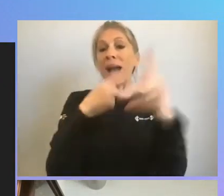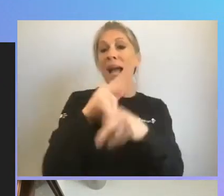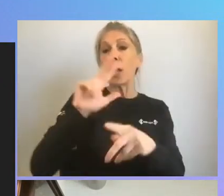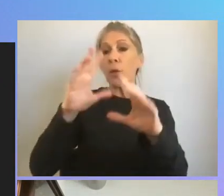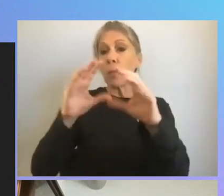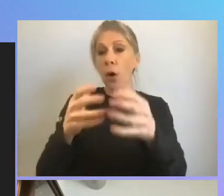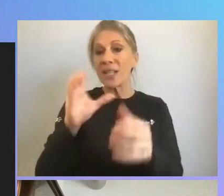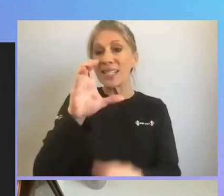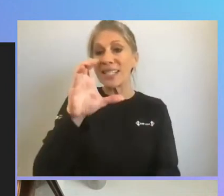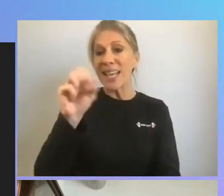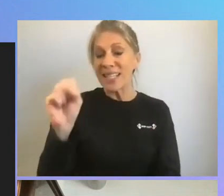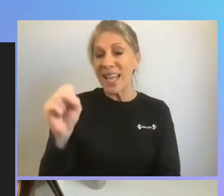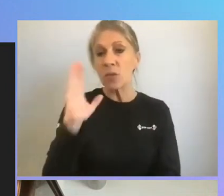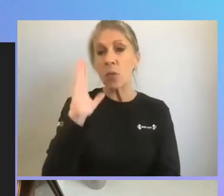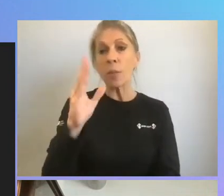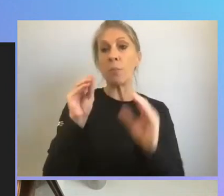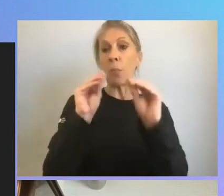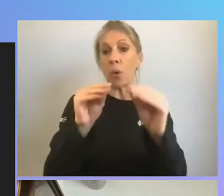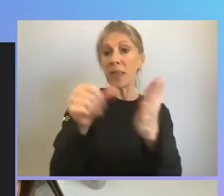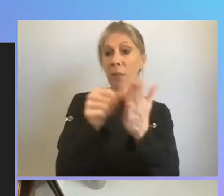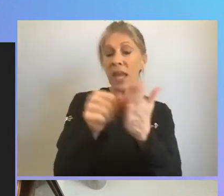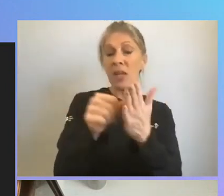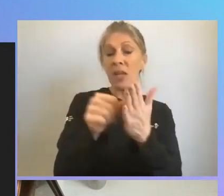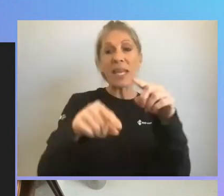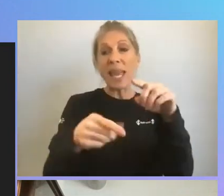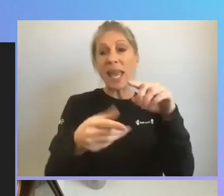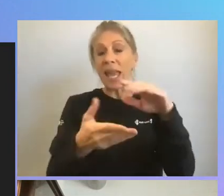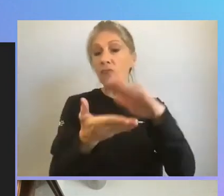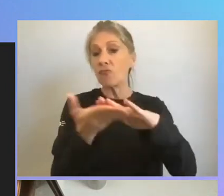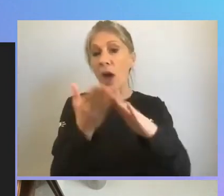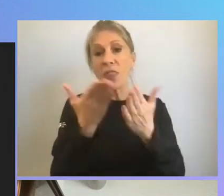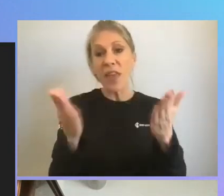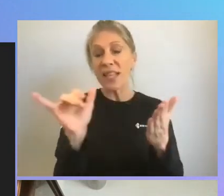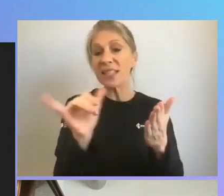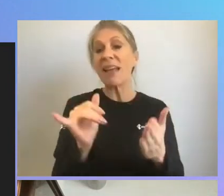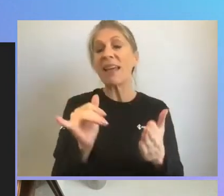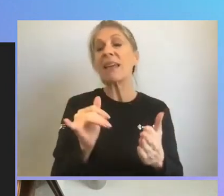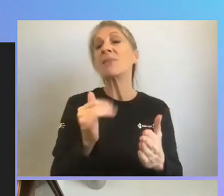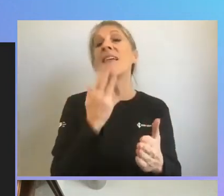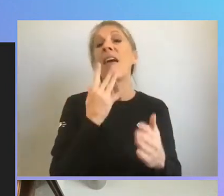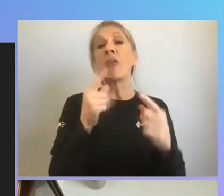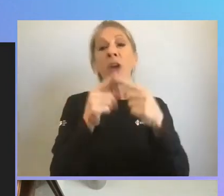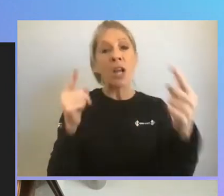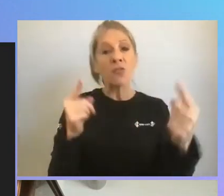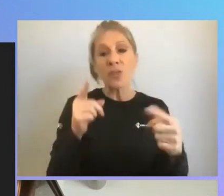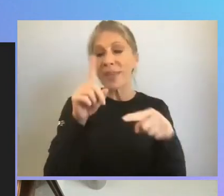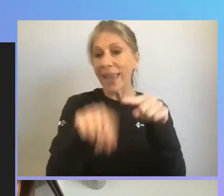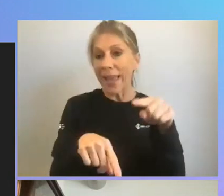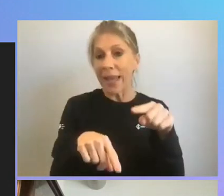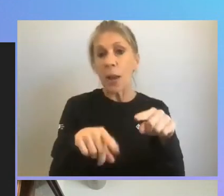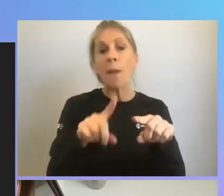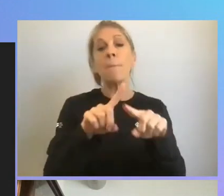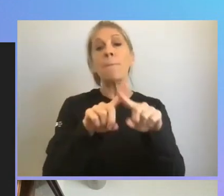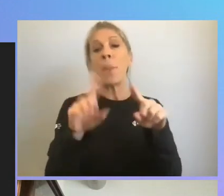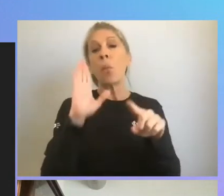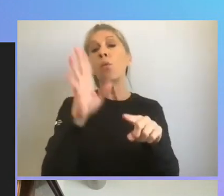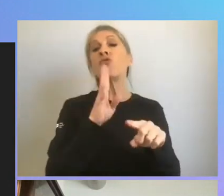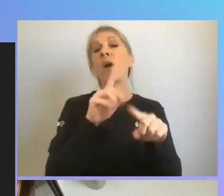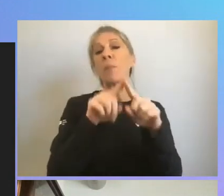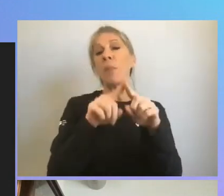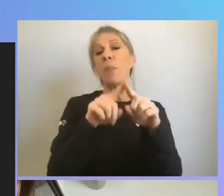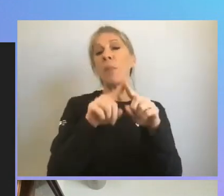going to be injected in the page. So we can't run things like color contrast checks. It's just not feasible. But that's what we'll get that base covered in the browser here in a